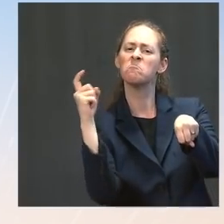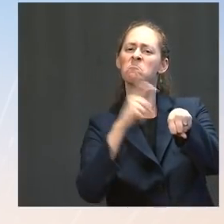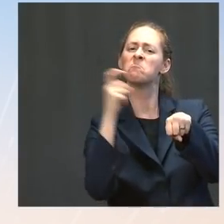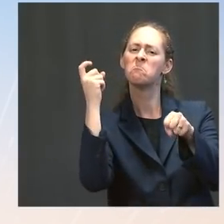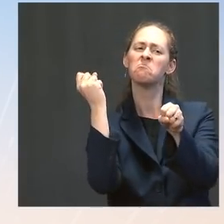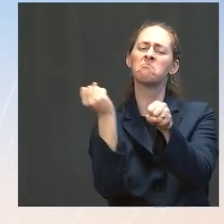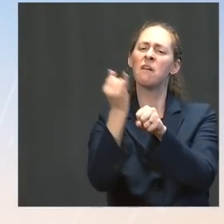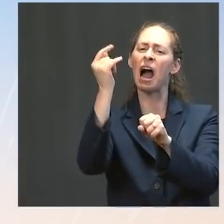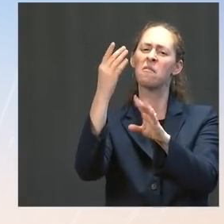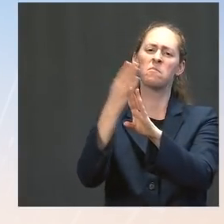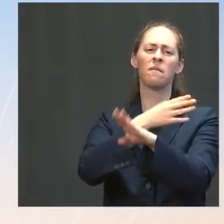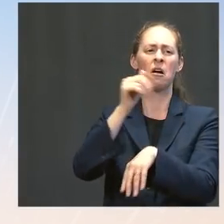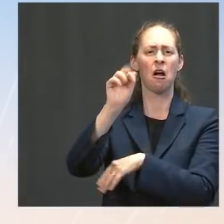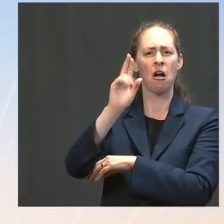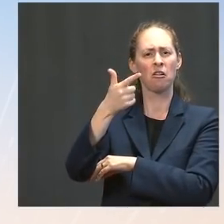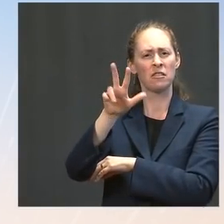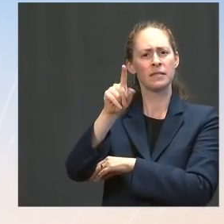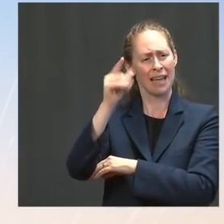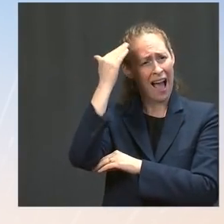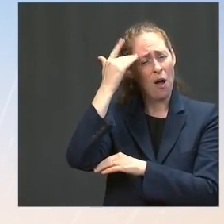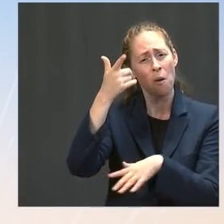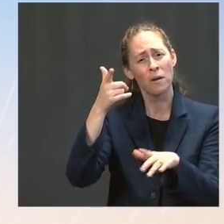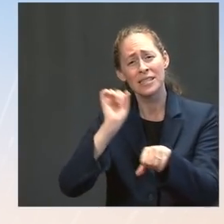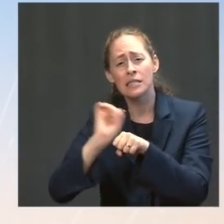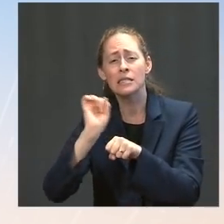community in particular was the most vetted